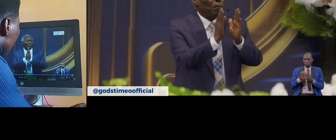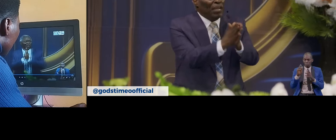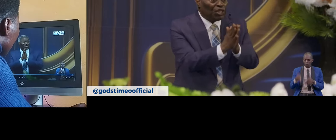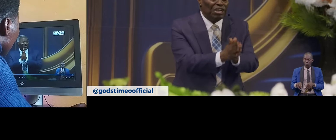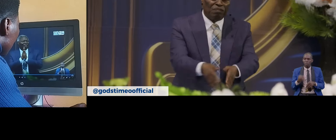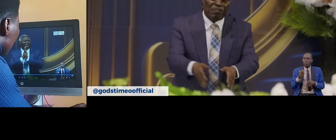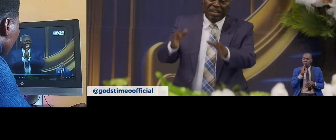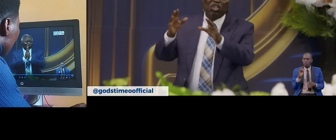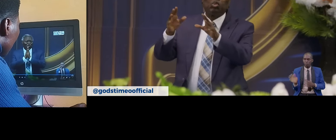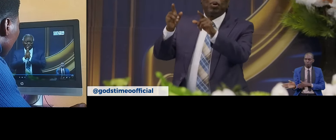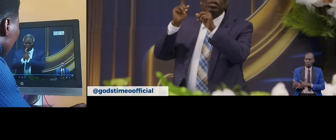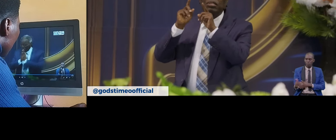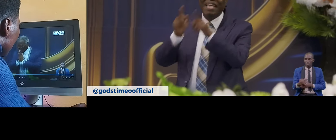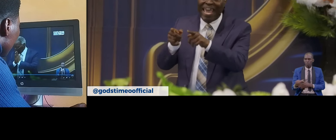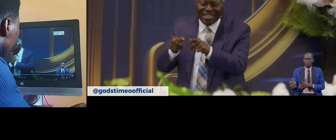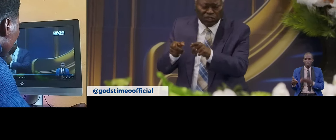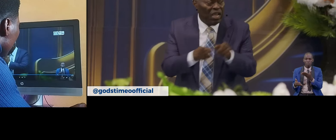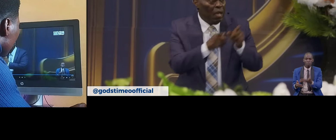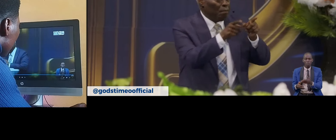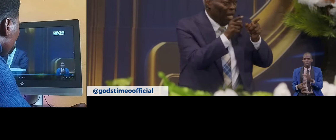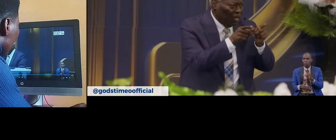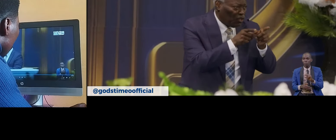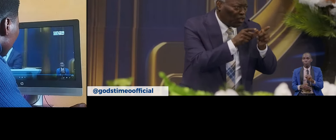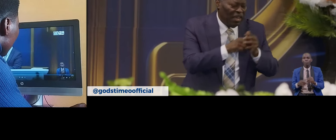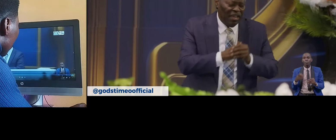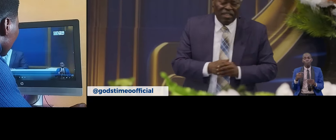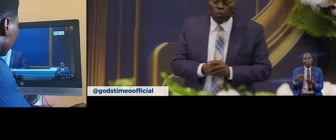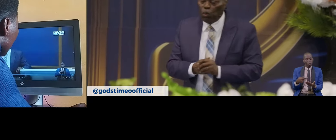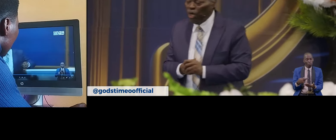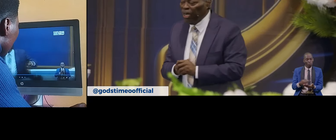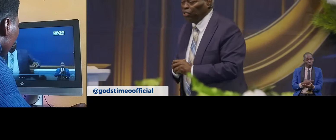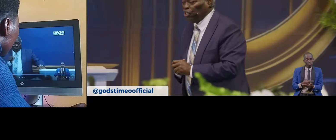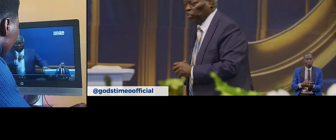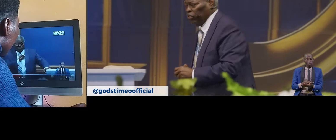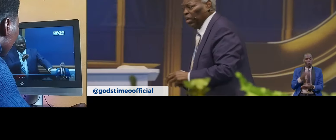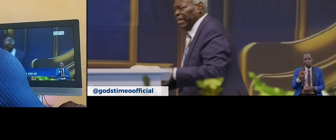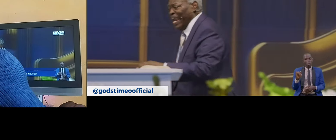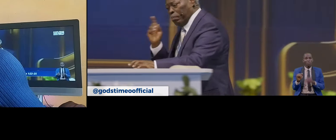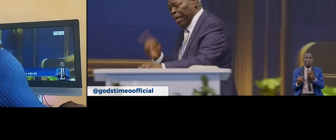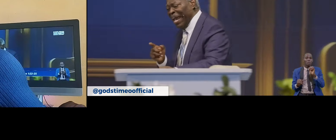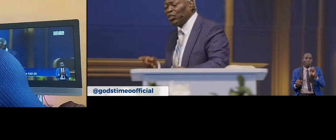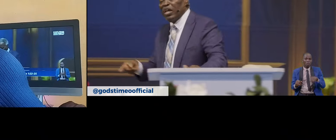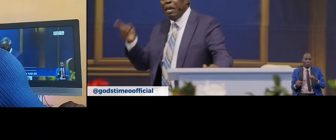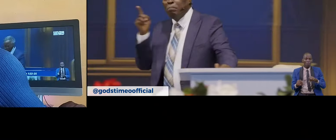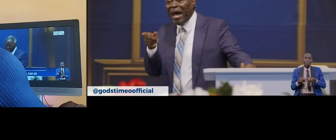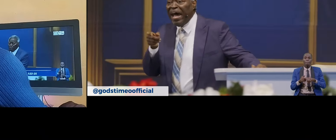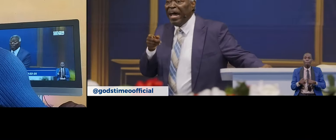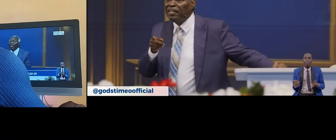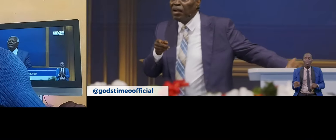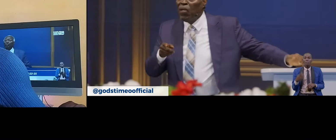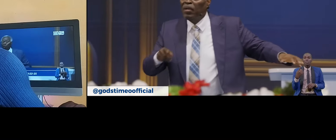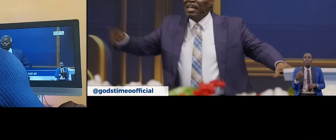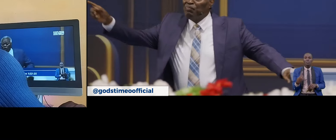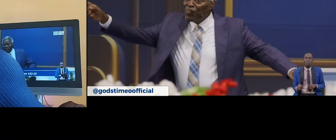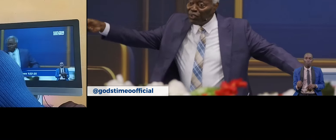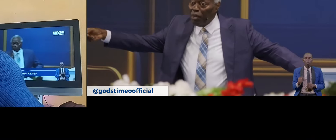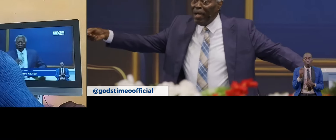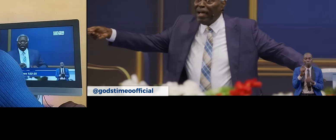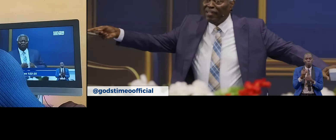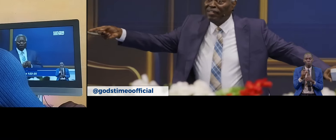The preaching of the gospel, yes, but the word that makes a man